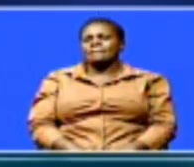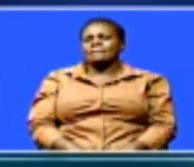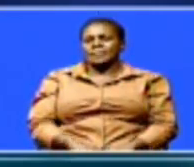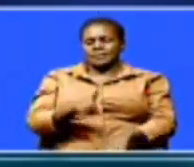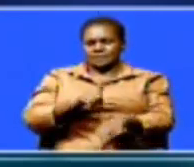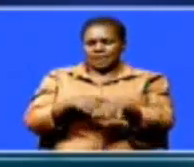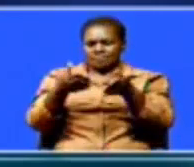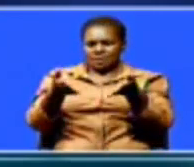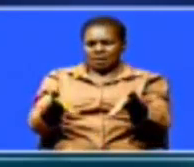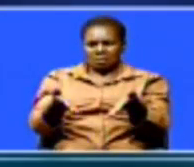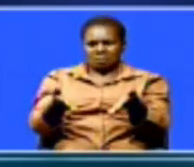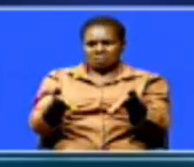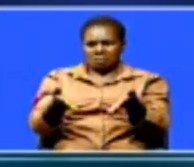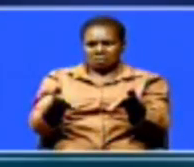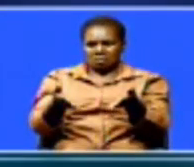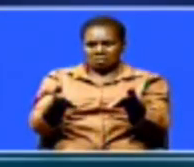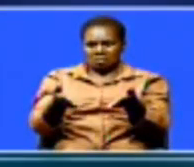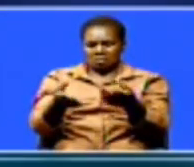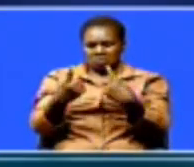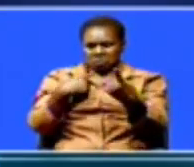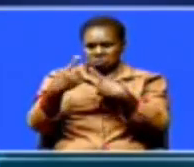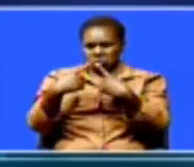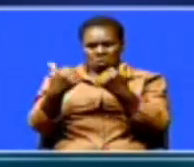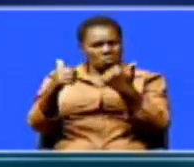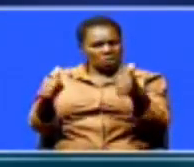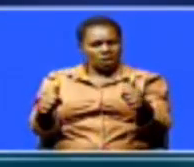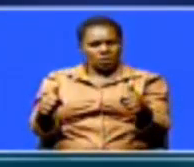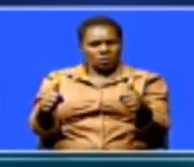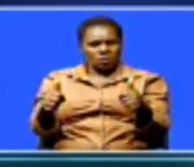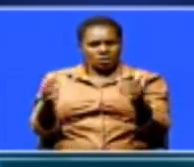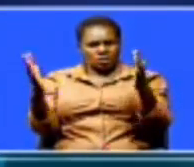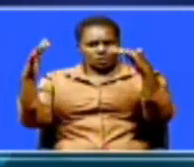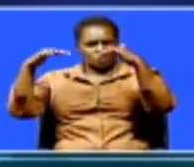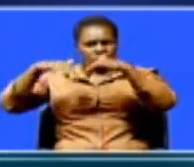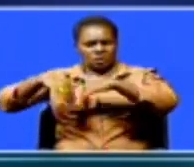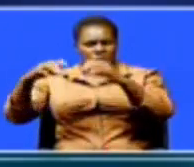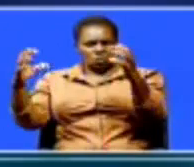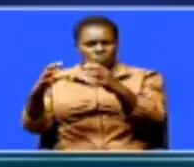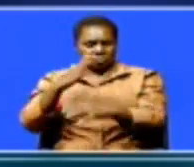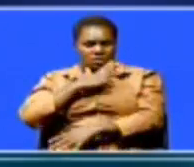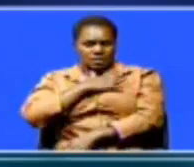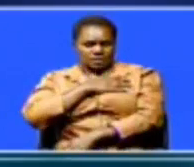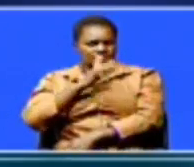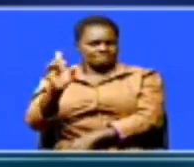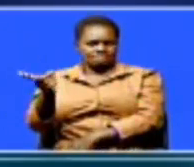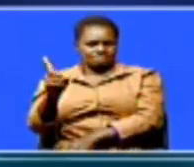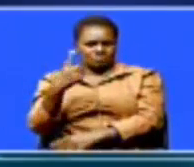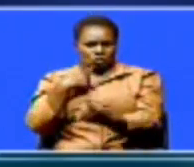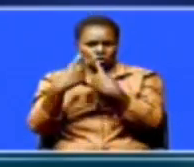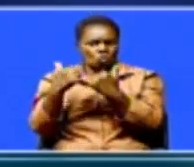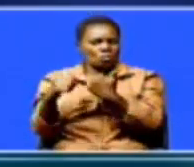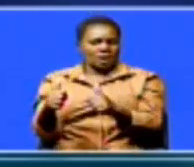At this point in time, we have not had any common talks as the summit of NASA.